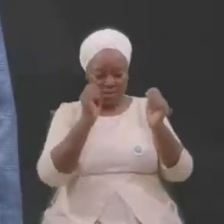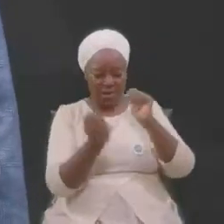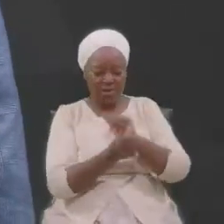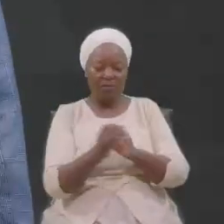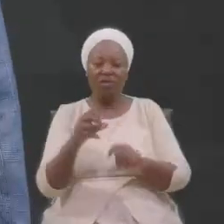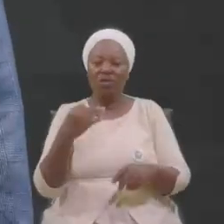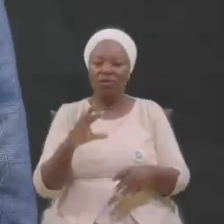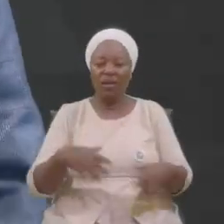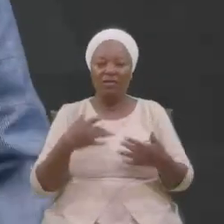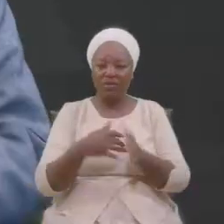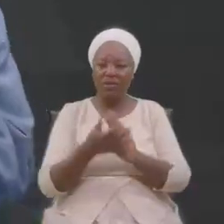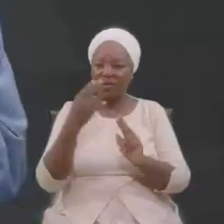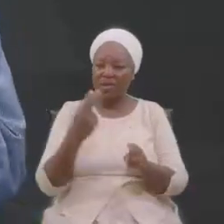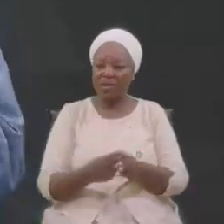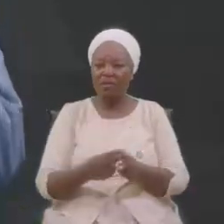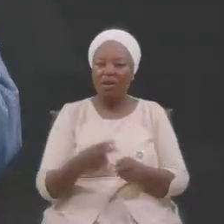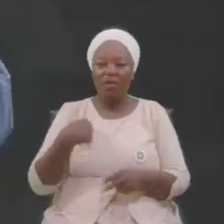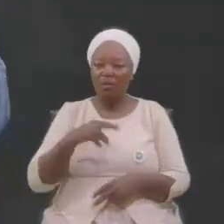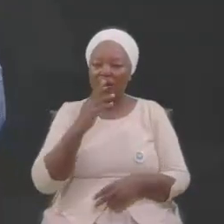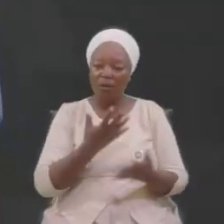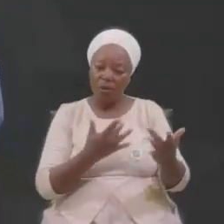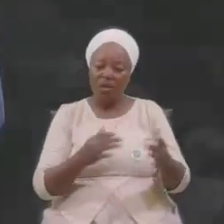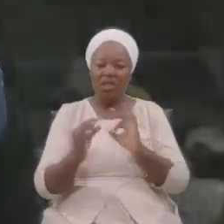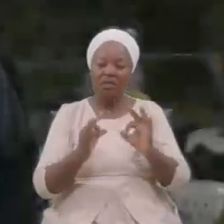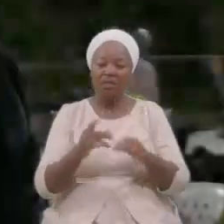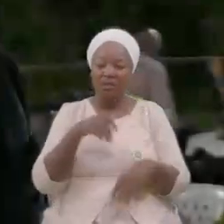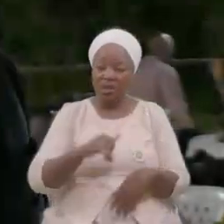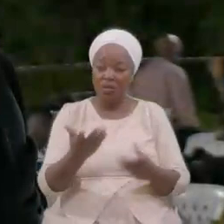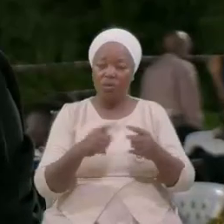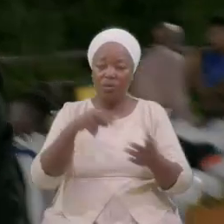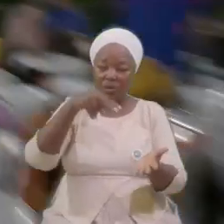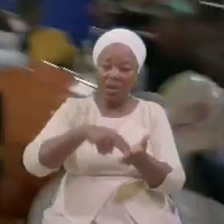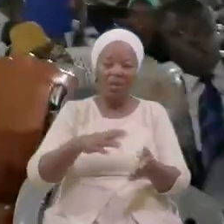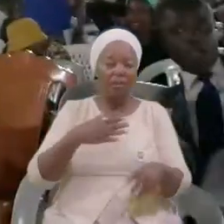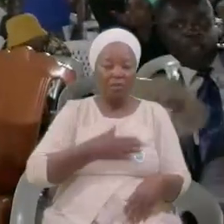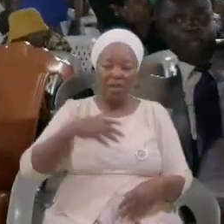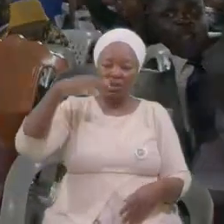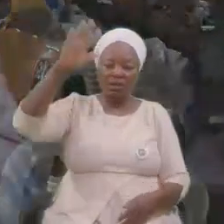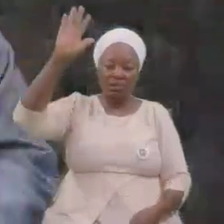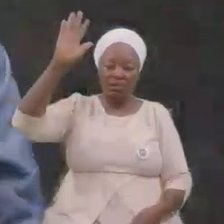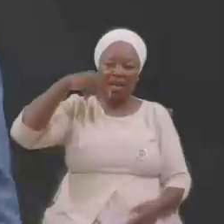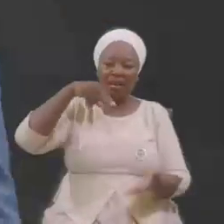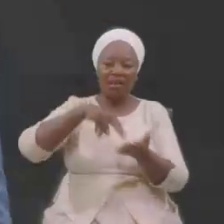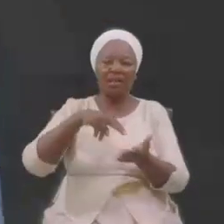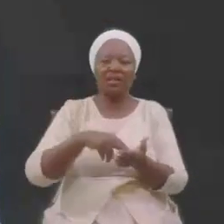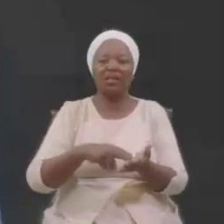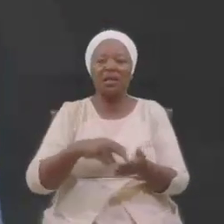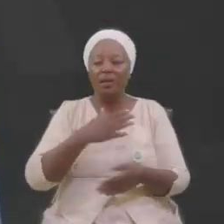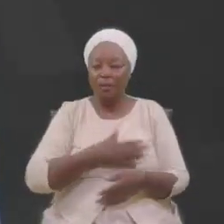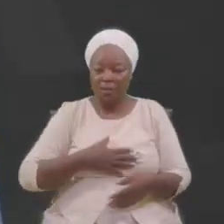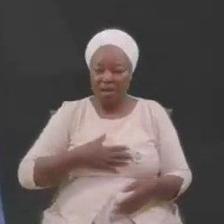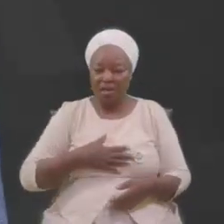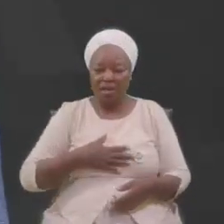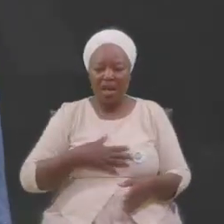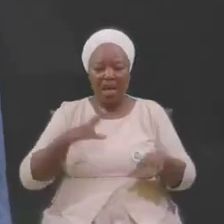life. We're waiting. If there's still anybody that ought to key in to this